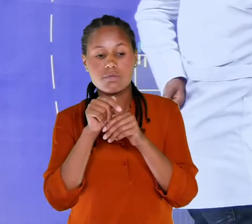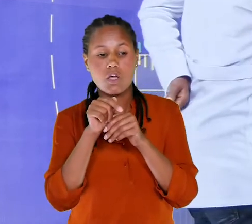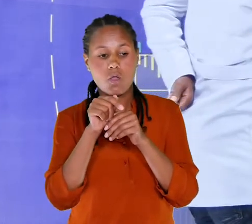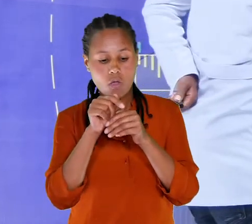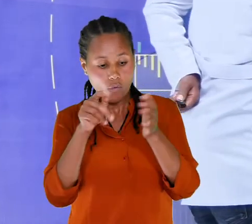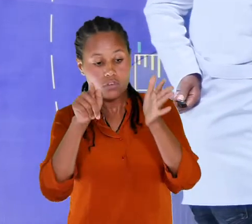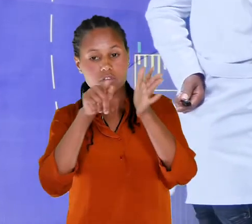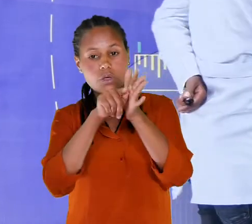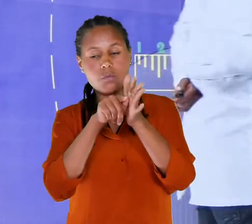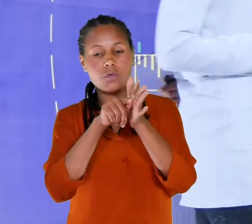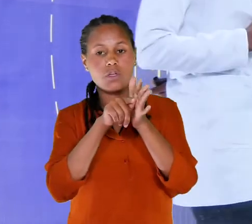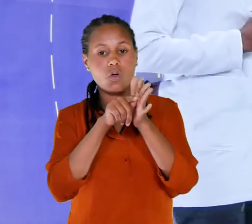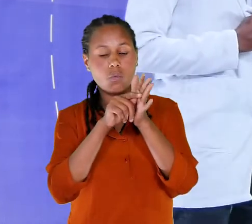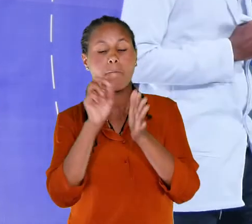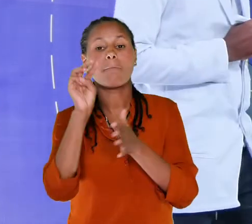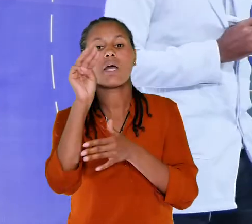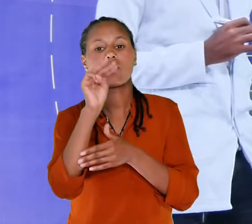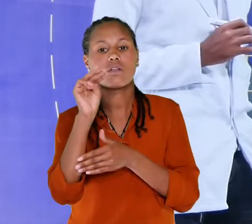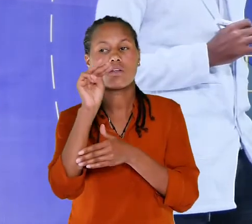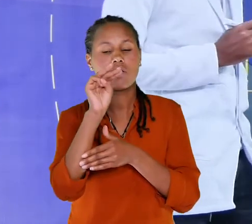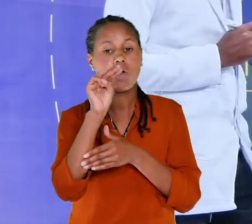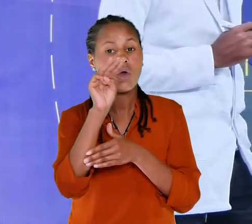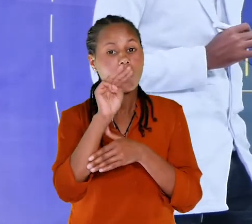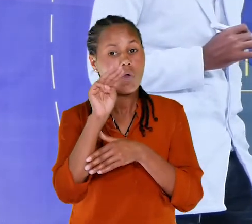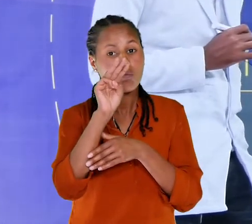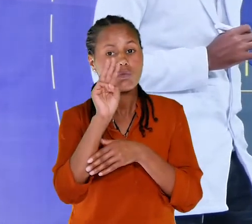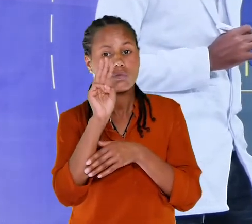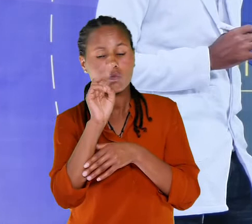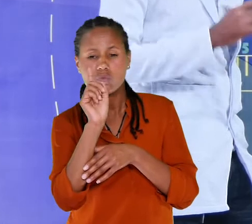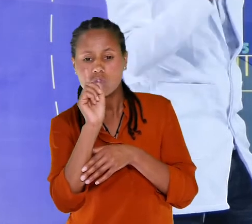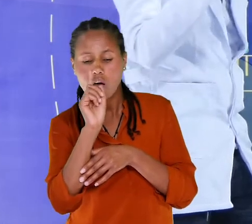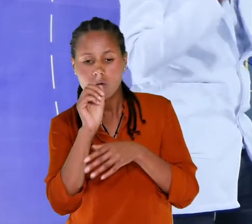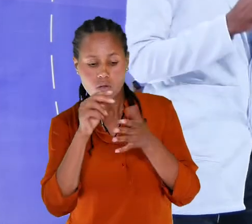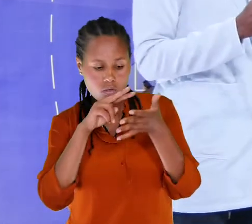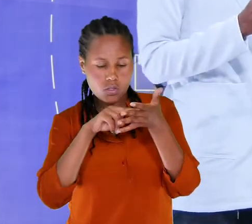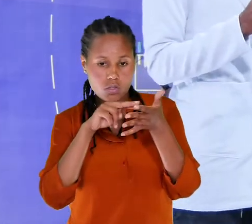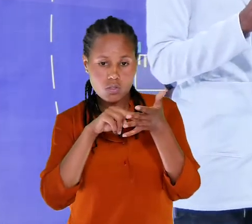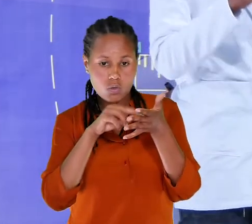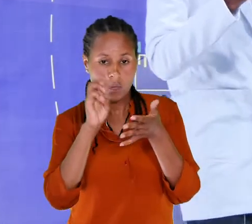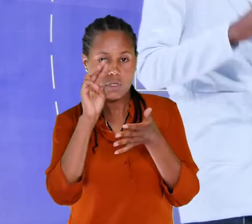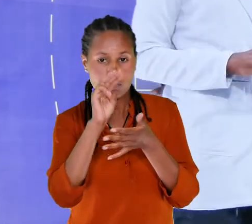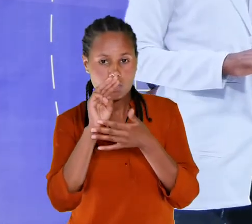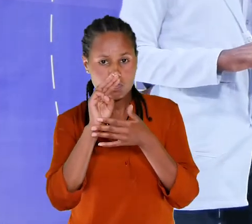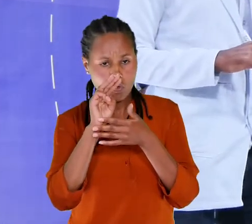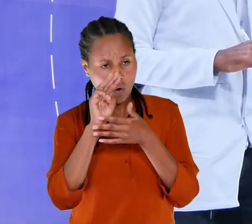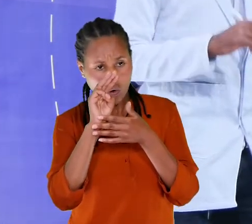For example, on Monday, what are you going to read? Are you going to read